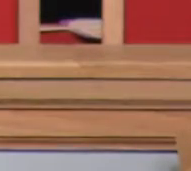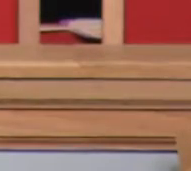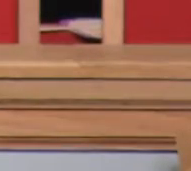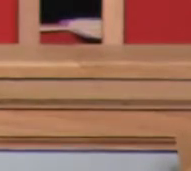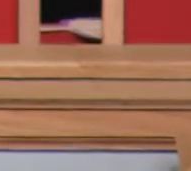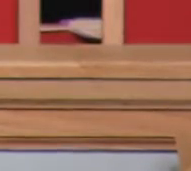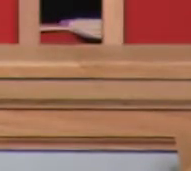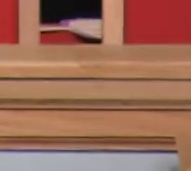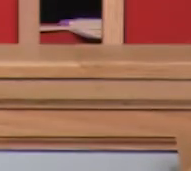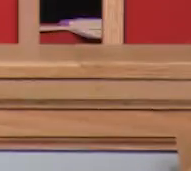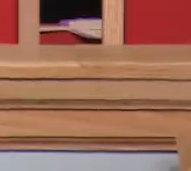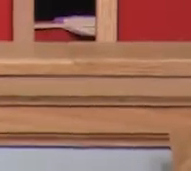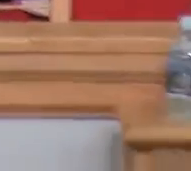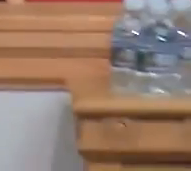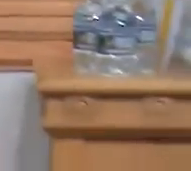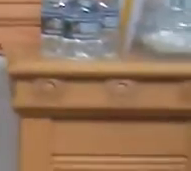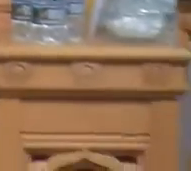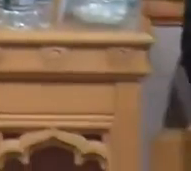worship.